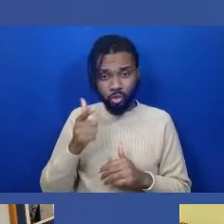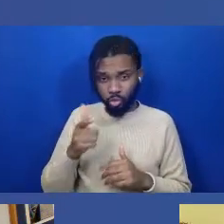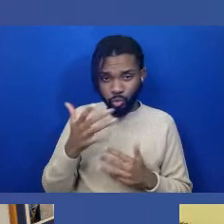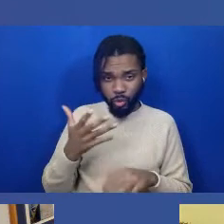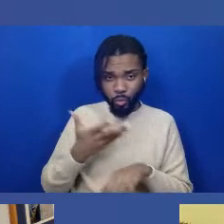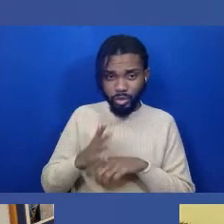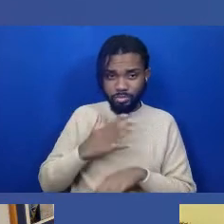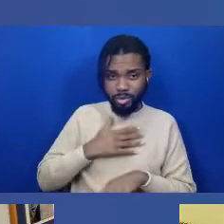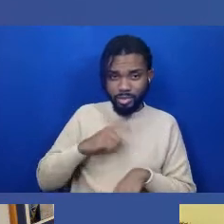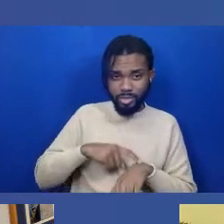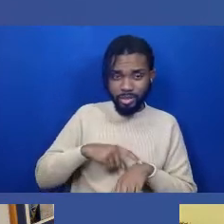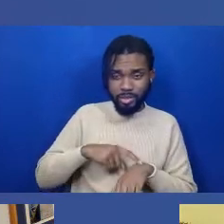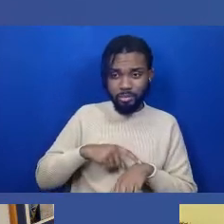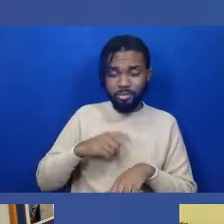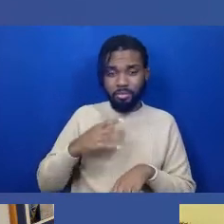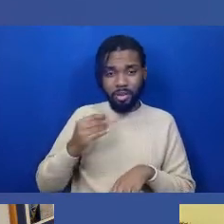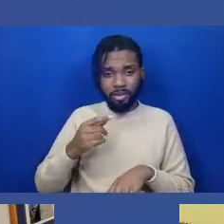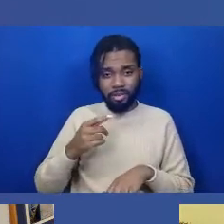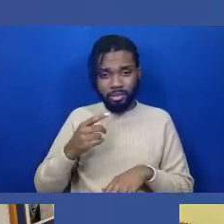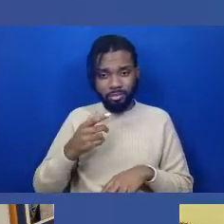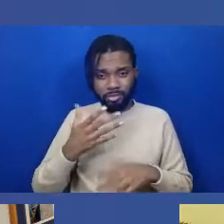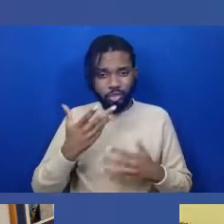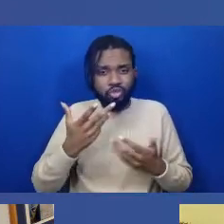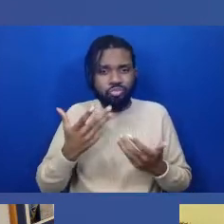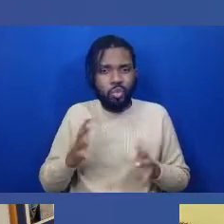right? So remember the no.